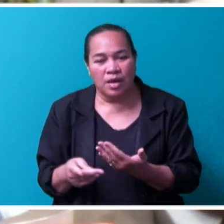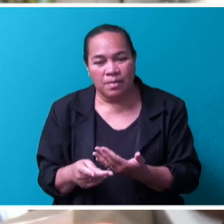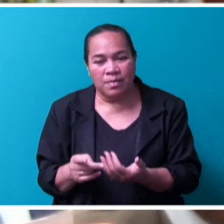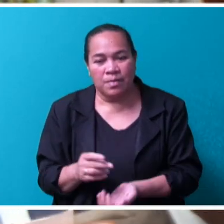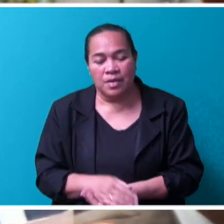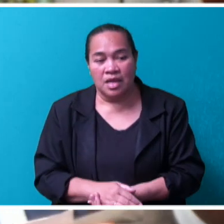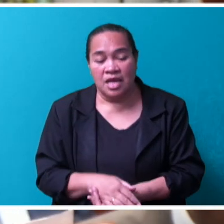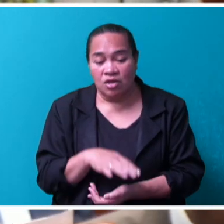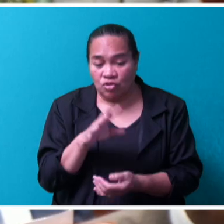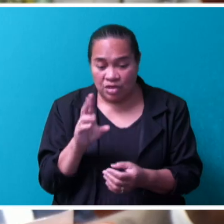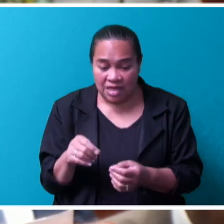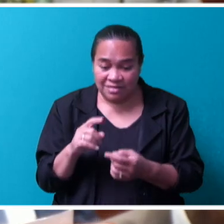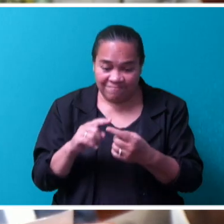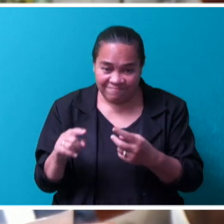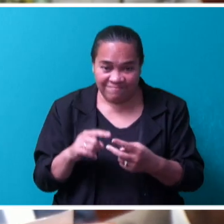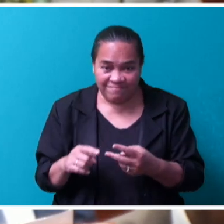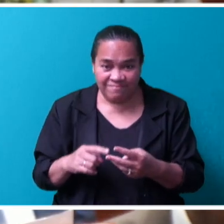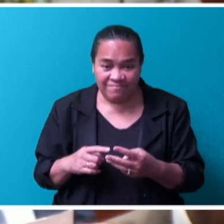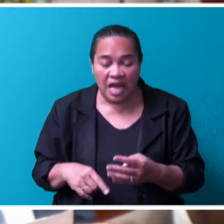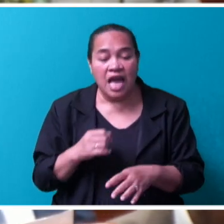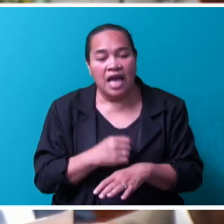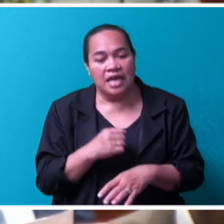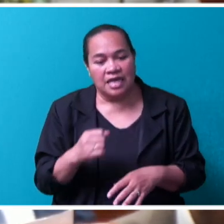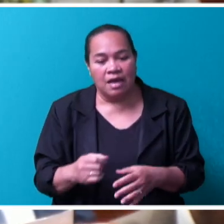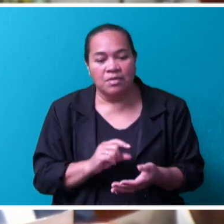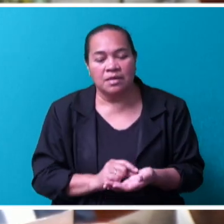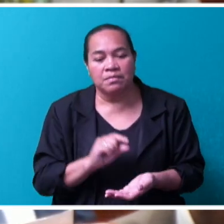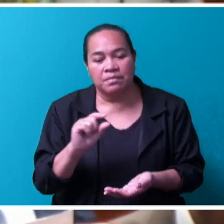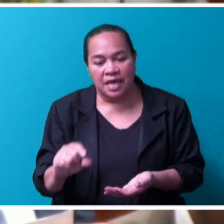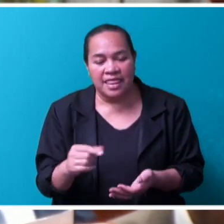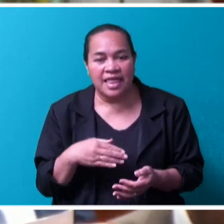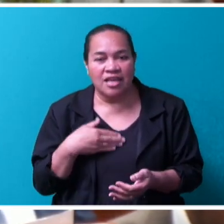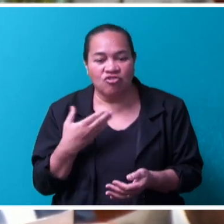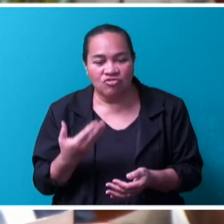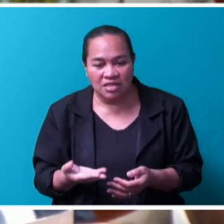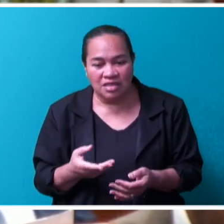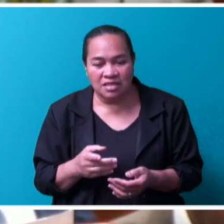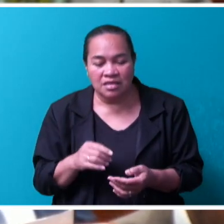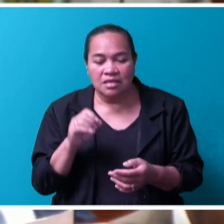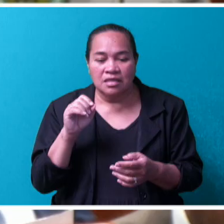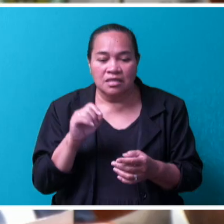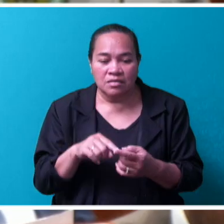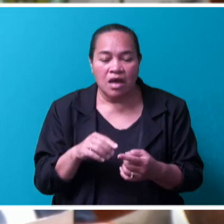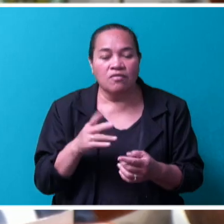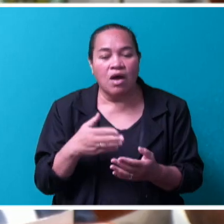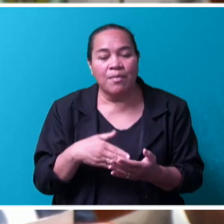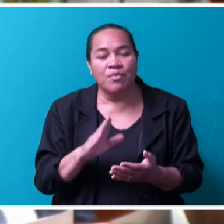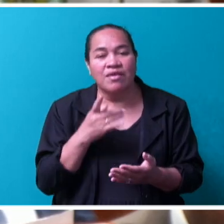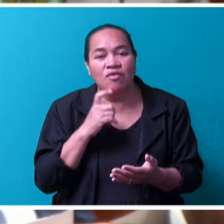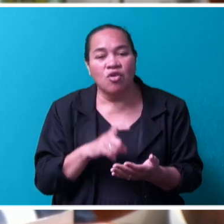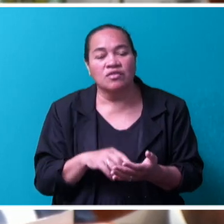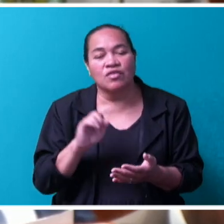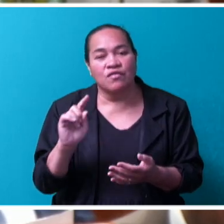arrangement, government pays the interest cost on approved loans for the first 3